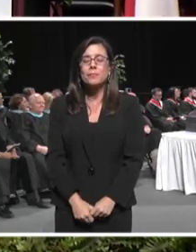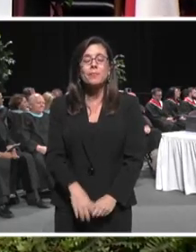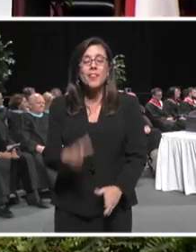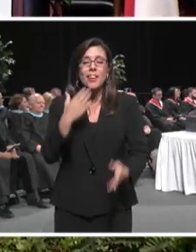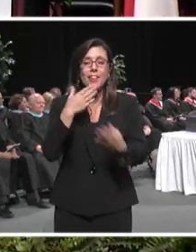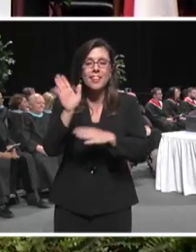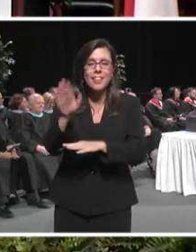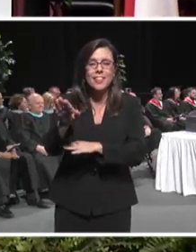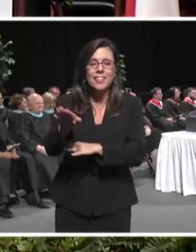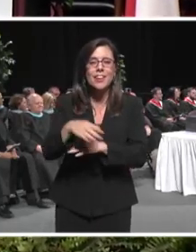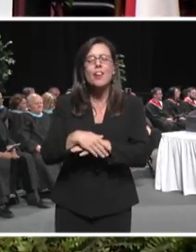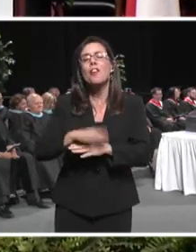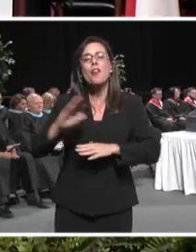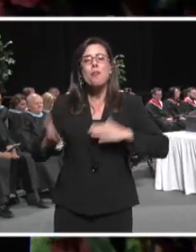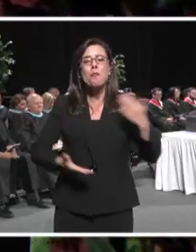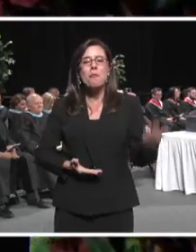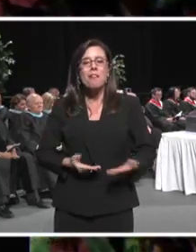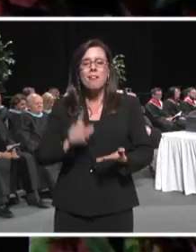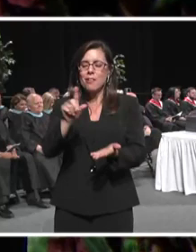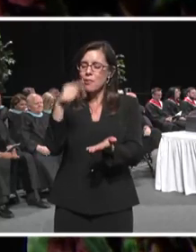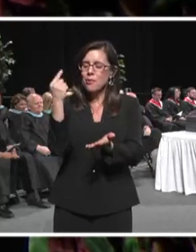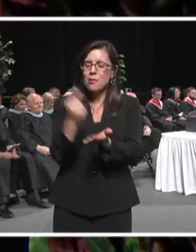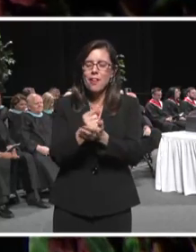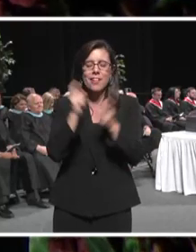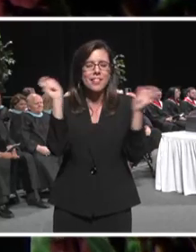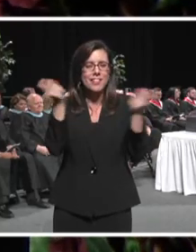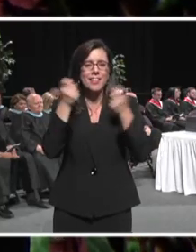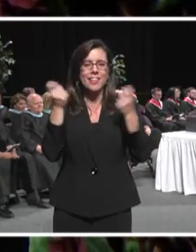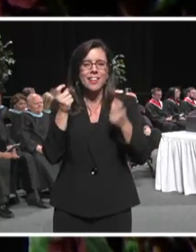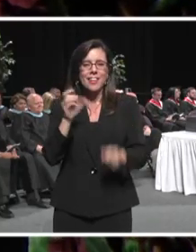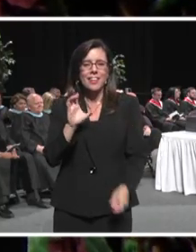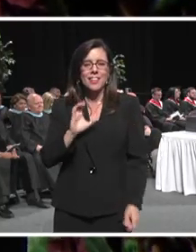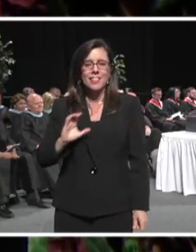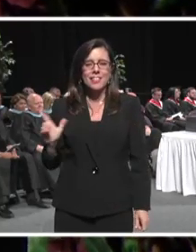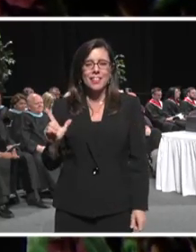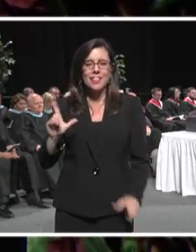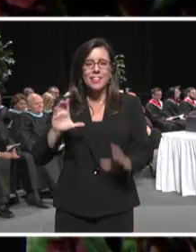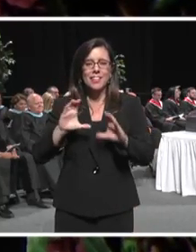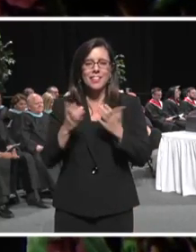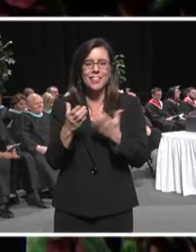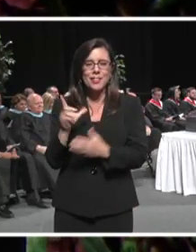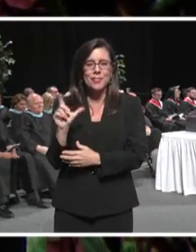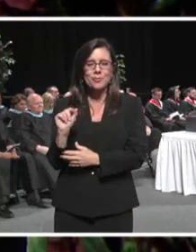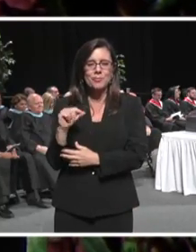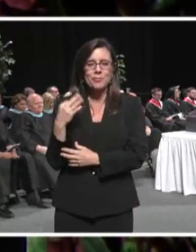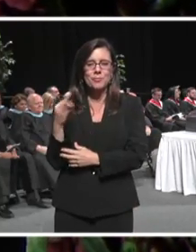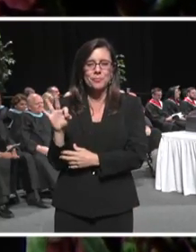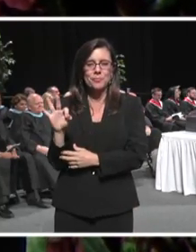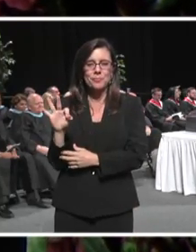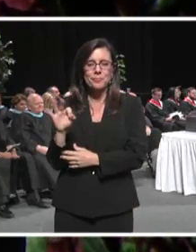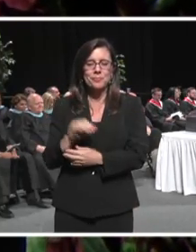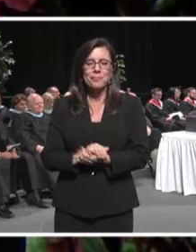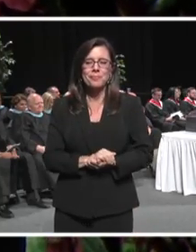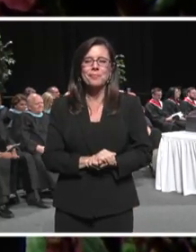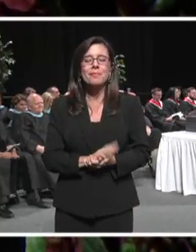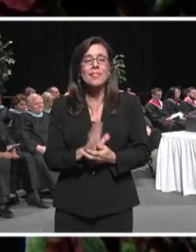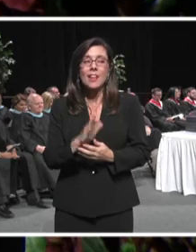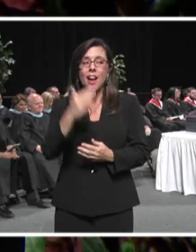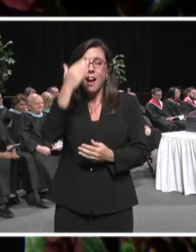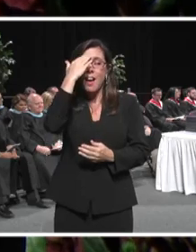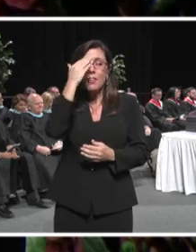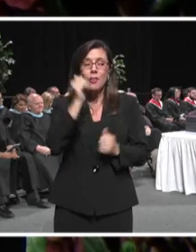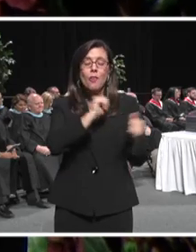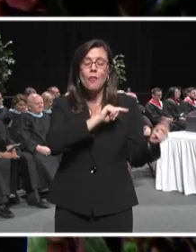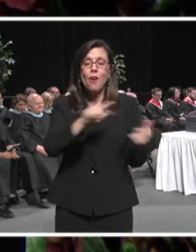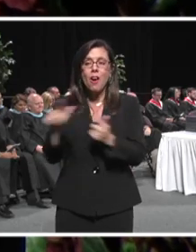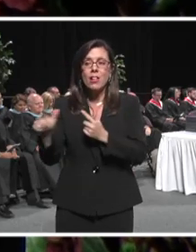Good afternoon, and welcome to the graduation ceremony for the Cypress Lakes class of 2019. I know all of us